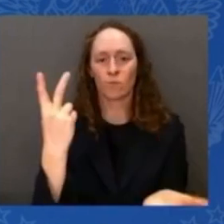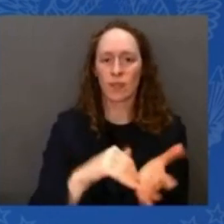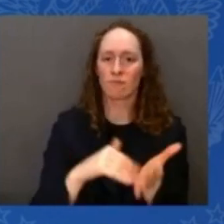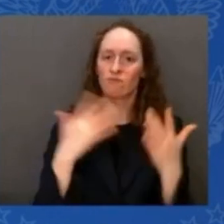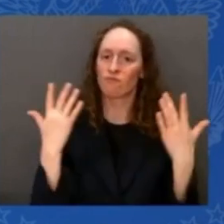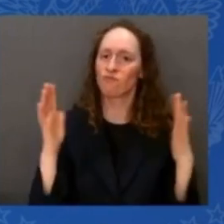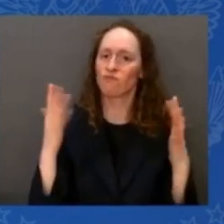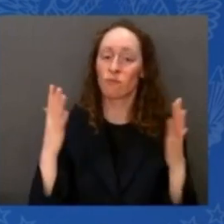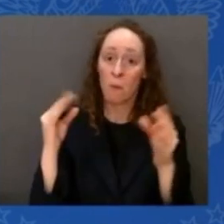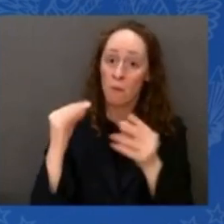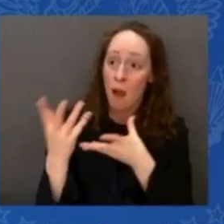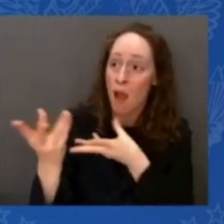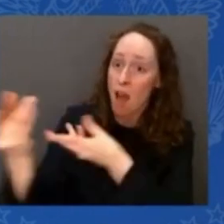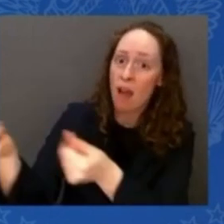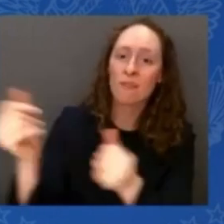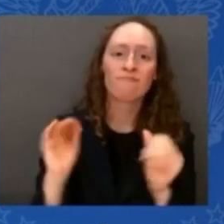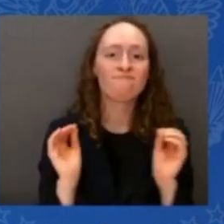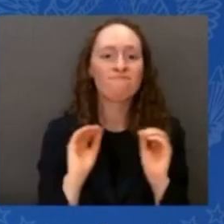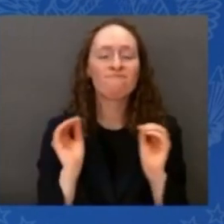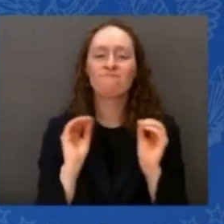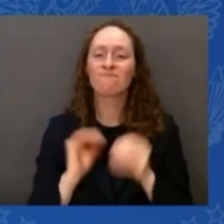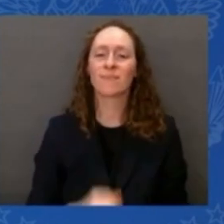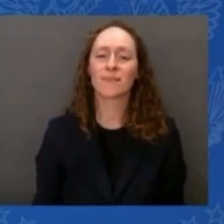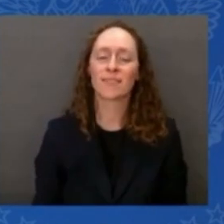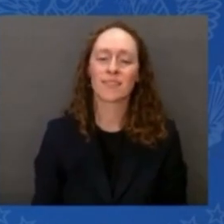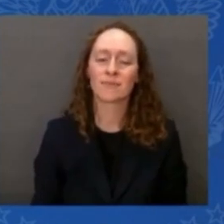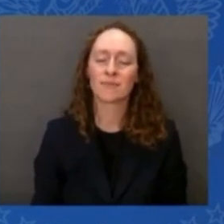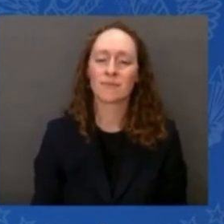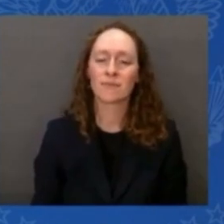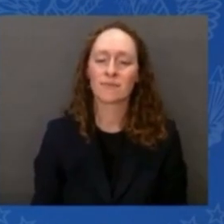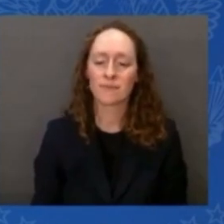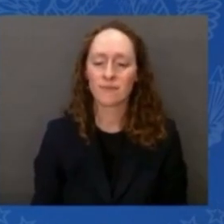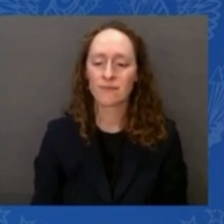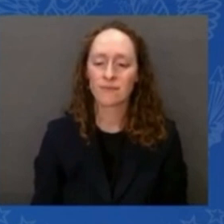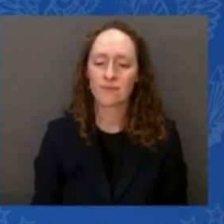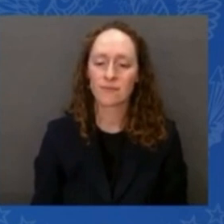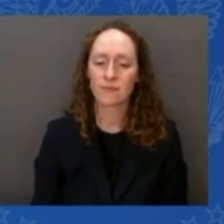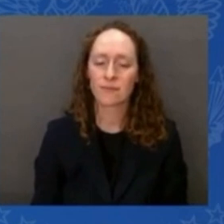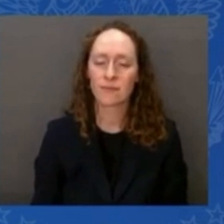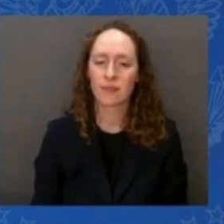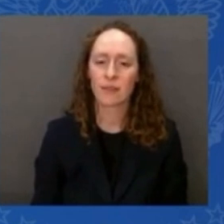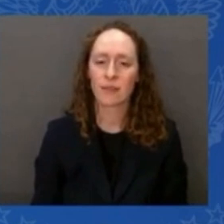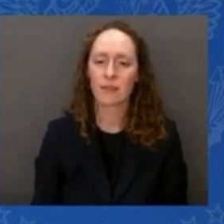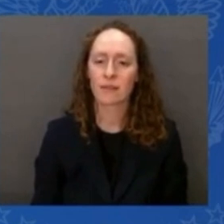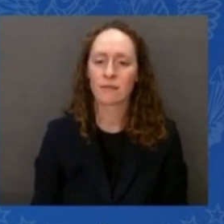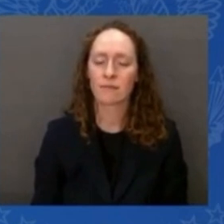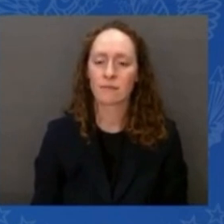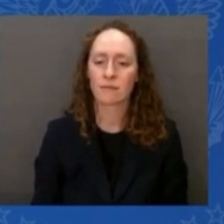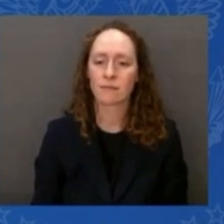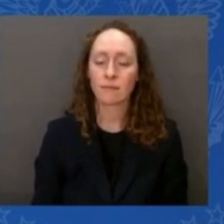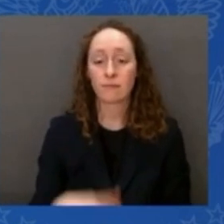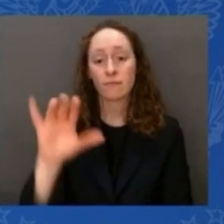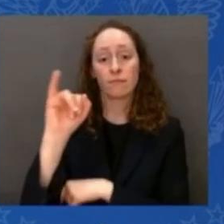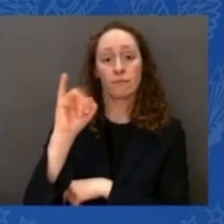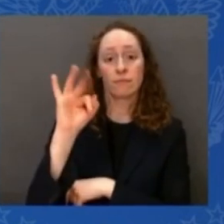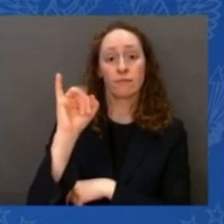Plus, if drug companies raise prices faster than inflation rises, they'll have to pay Medicare back the difference. And guess